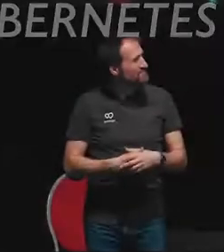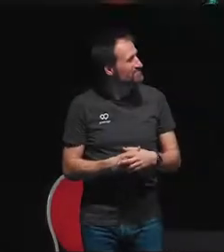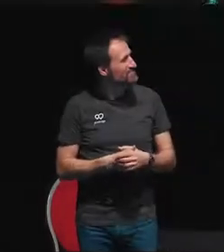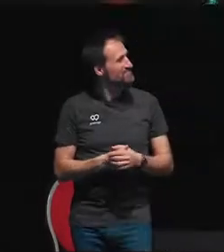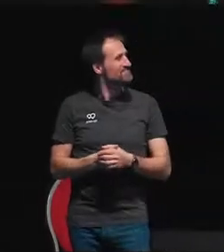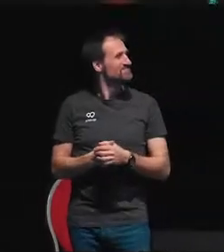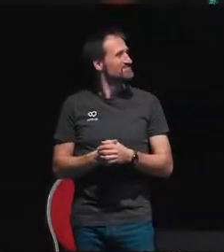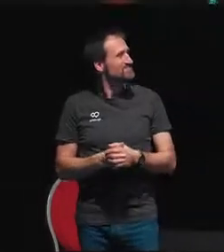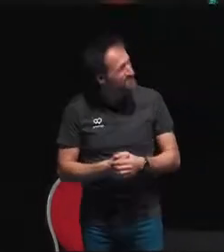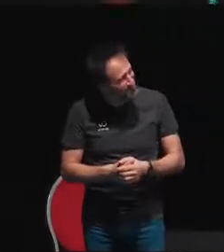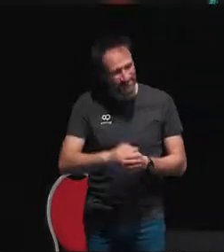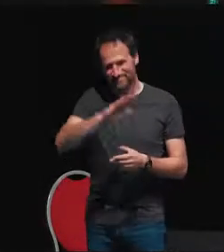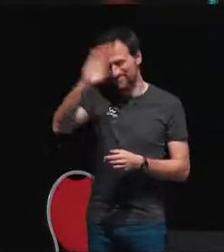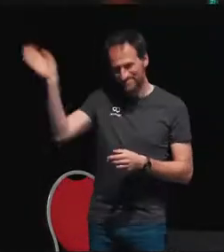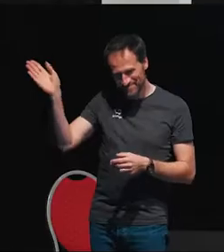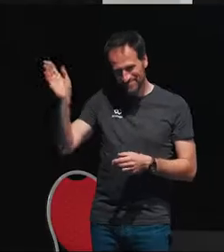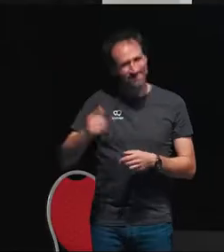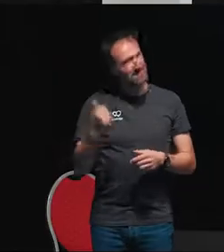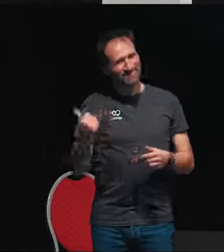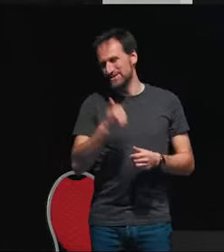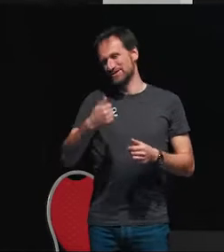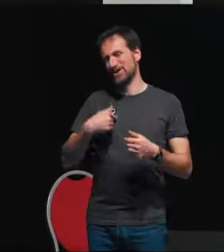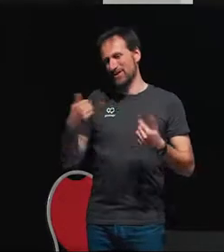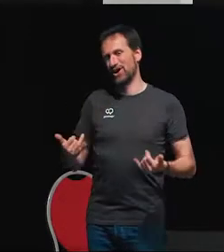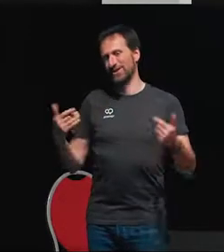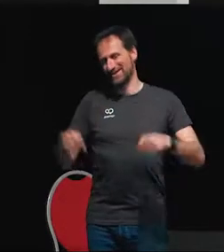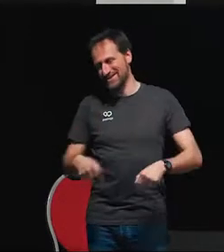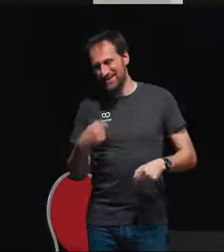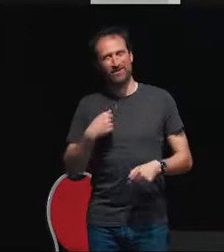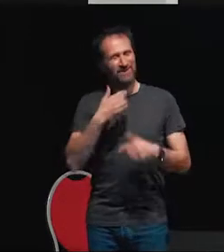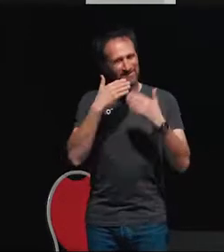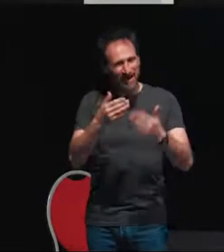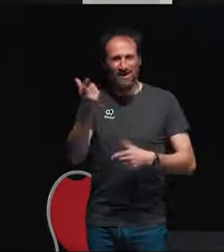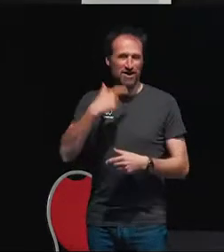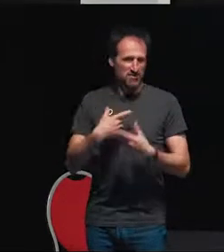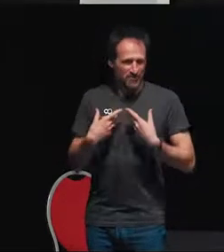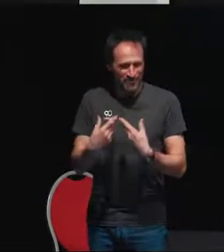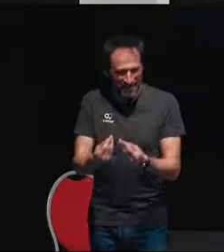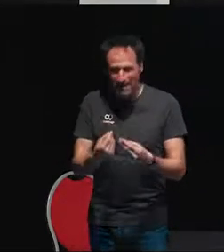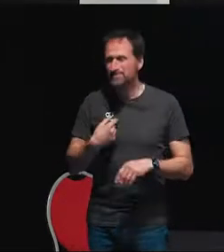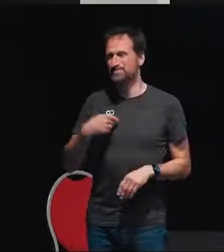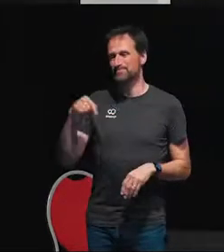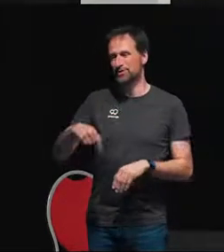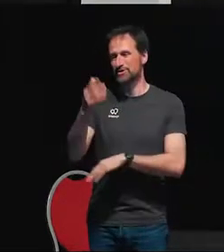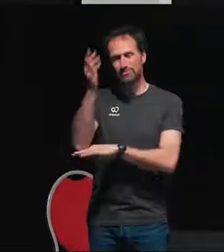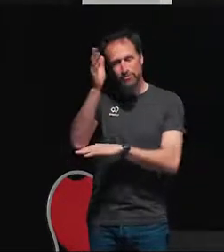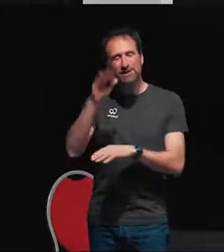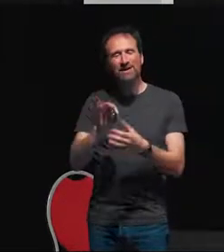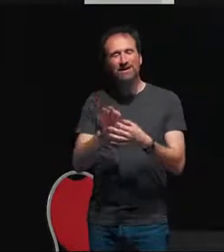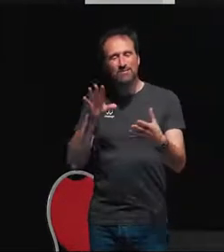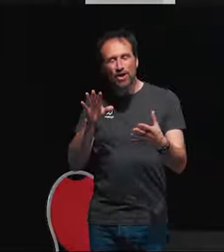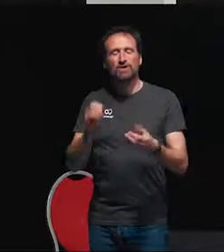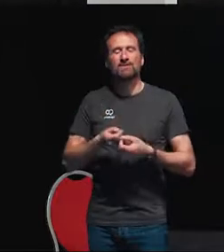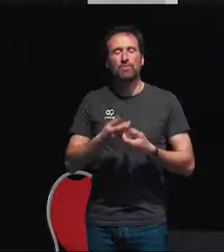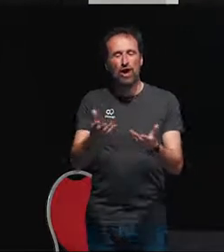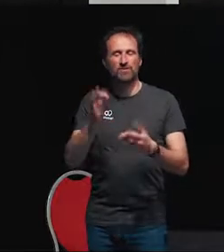hey everybody super great to be here today thanks so much for having me I'm going to talk today about independent deployment for the front end